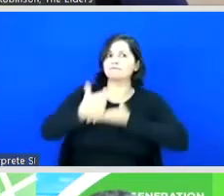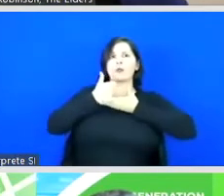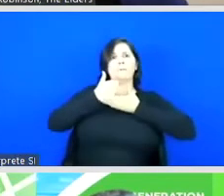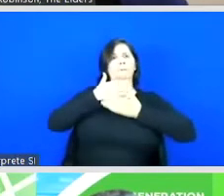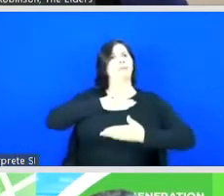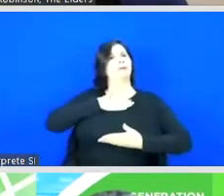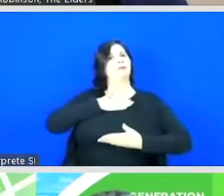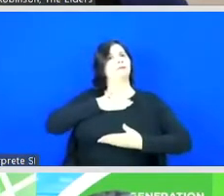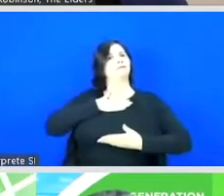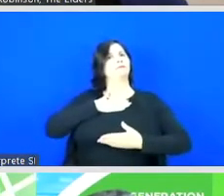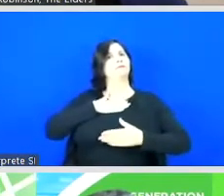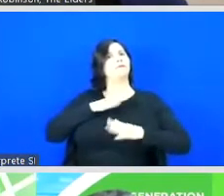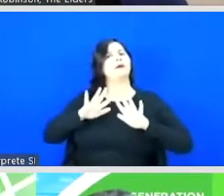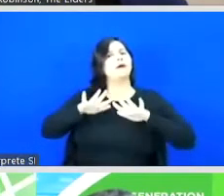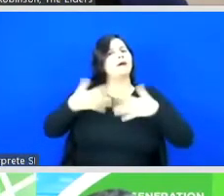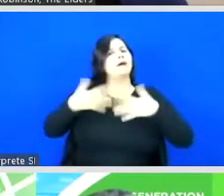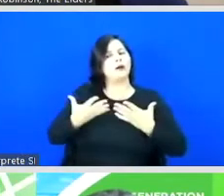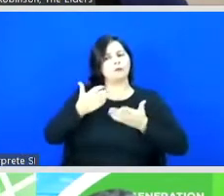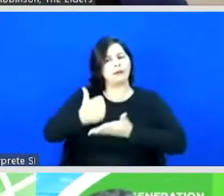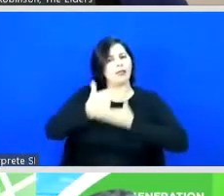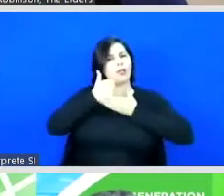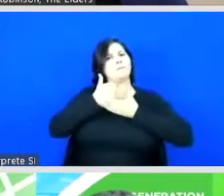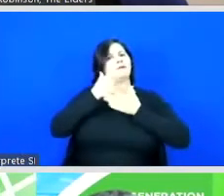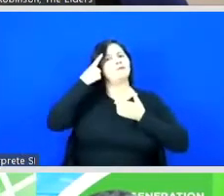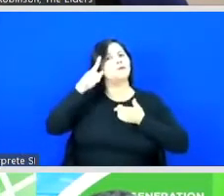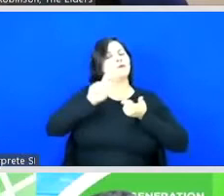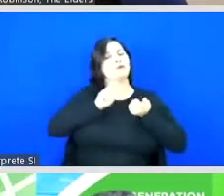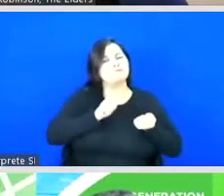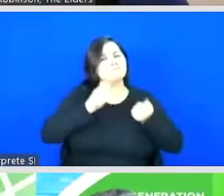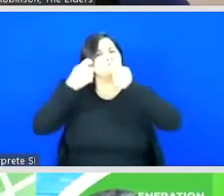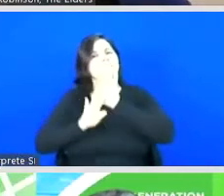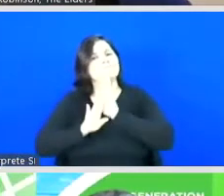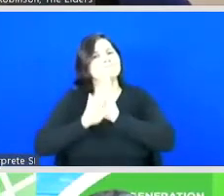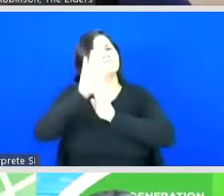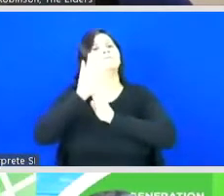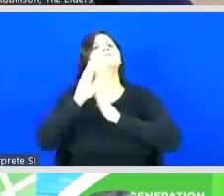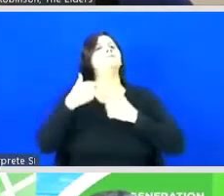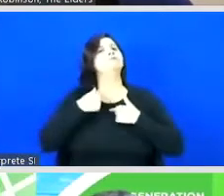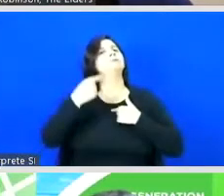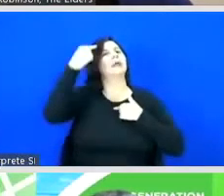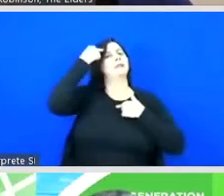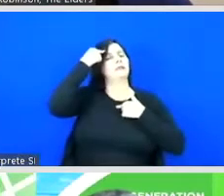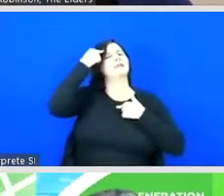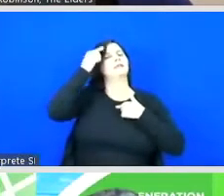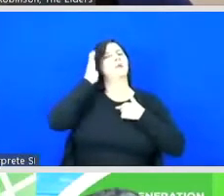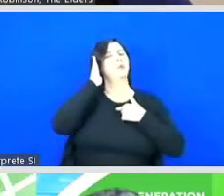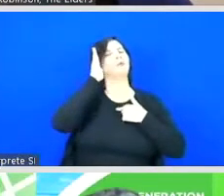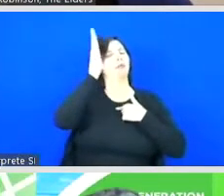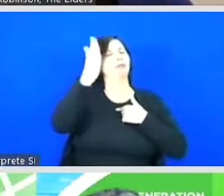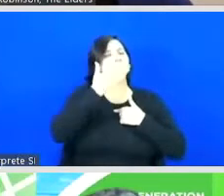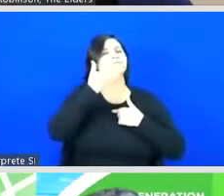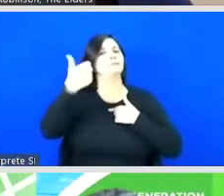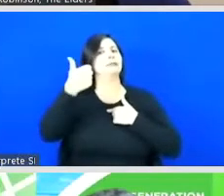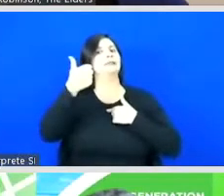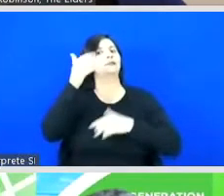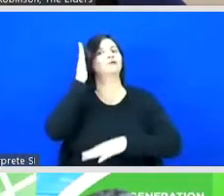way to put the words, because we need a future to look forward to. And this is, I think, the way to do that.